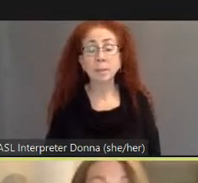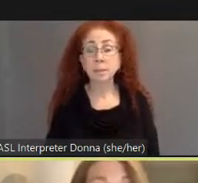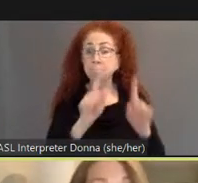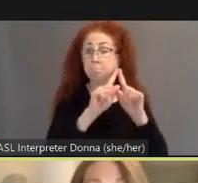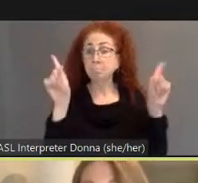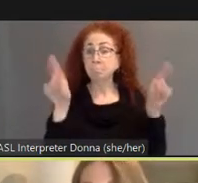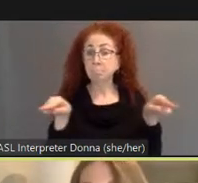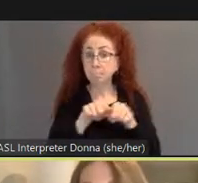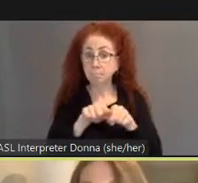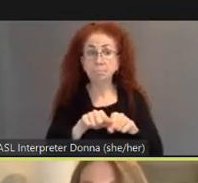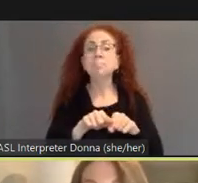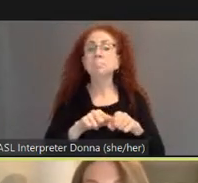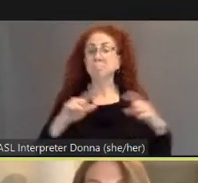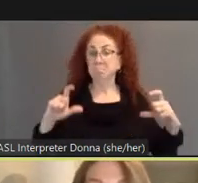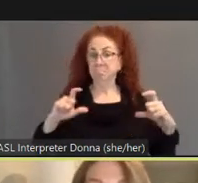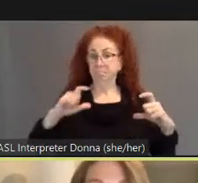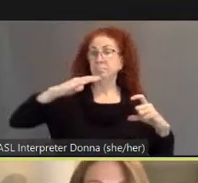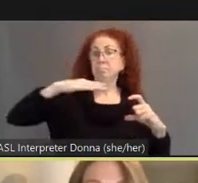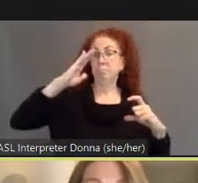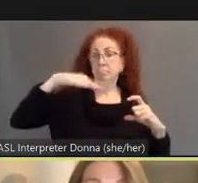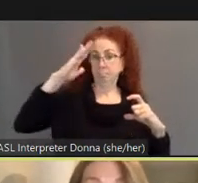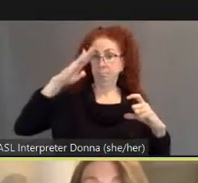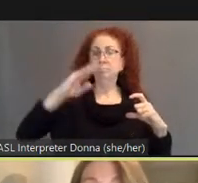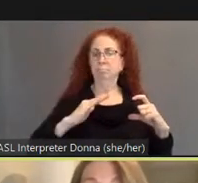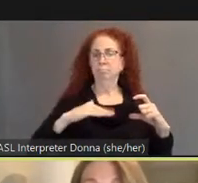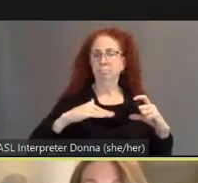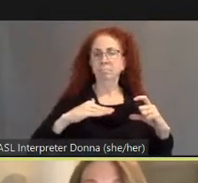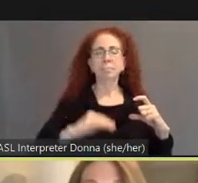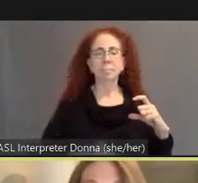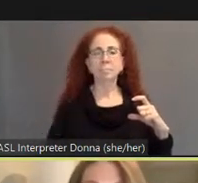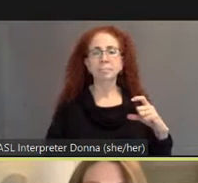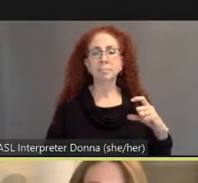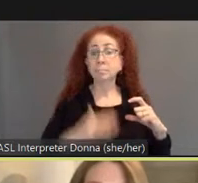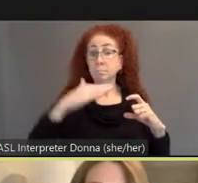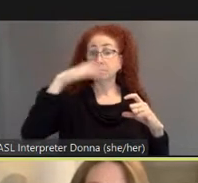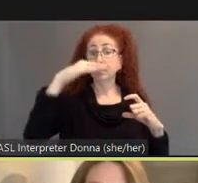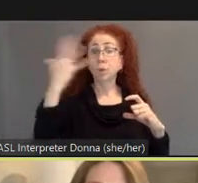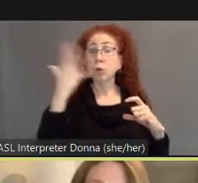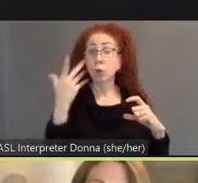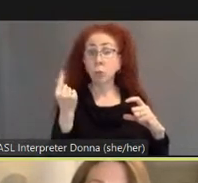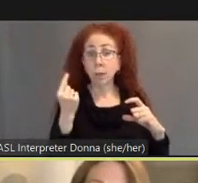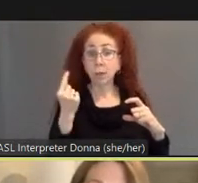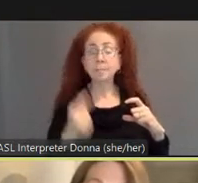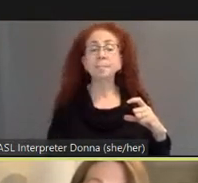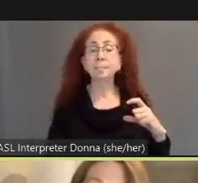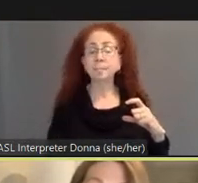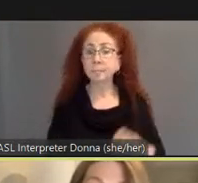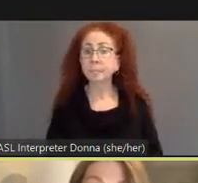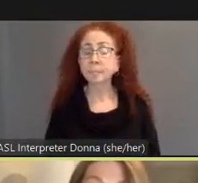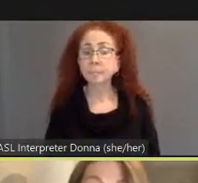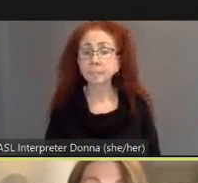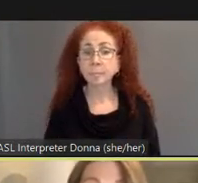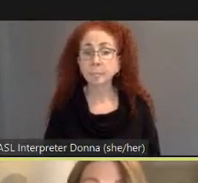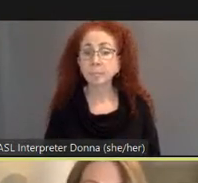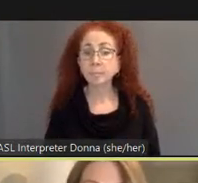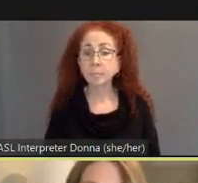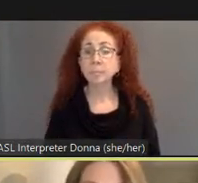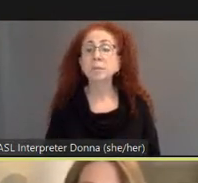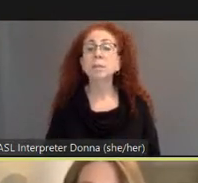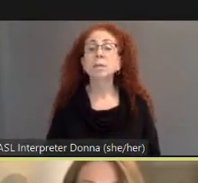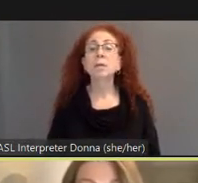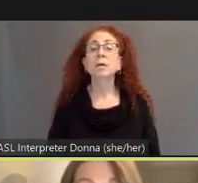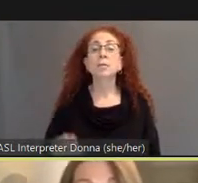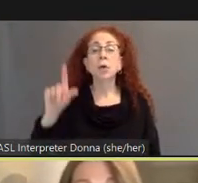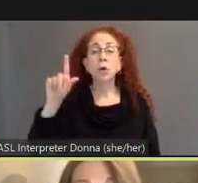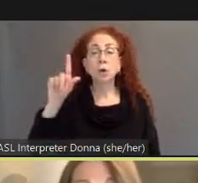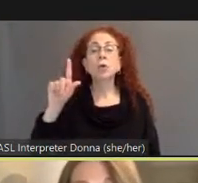the same 3/4, 1/4 split of the slide. The top is an image from the 2020